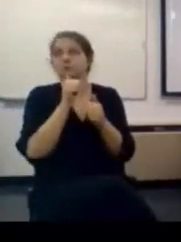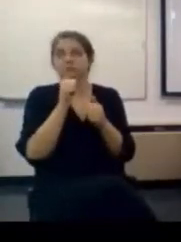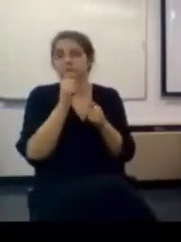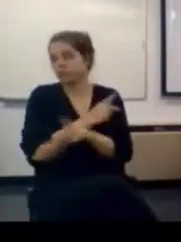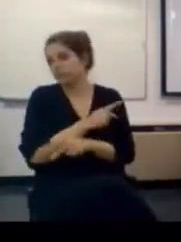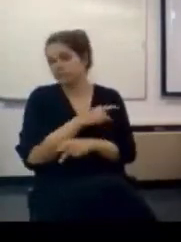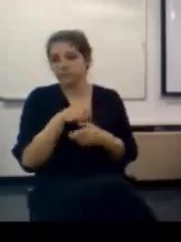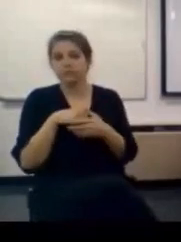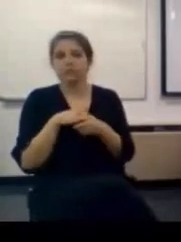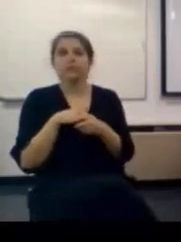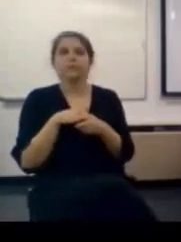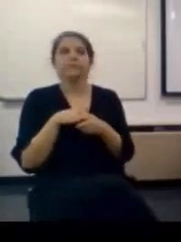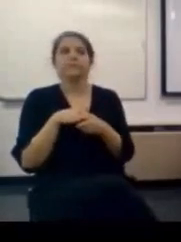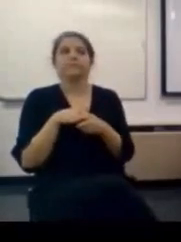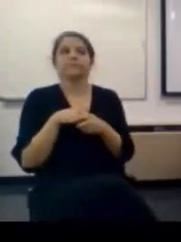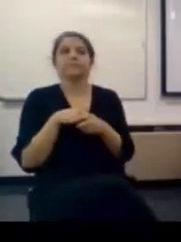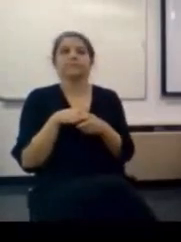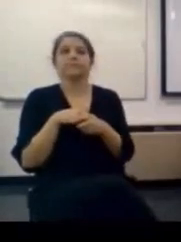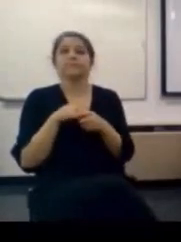reason